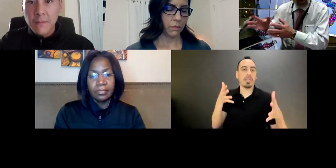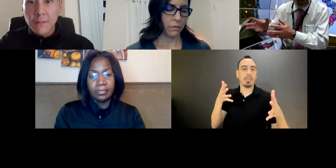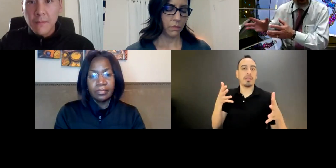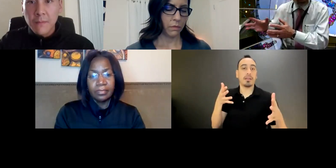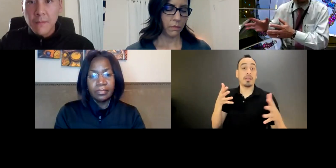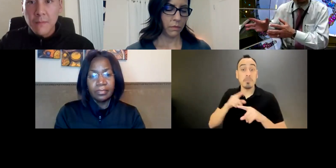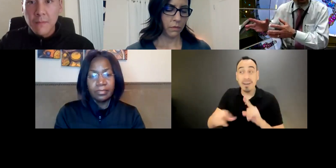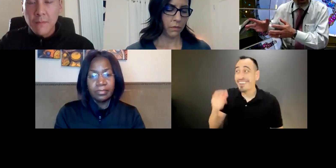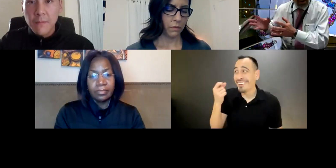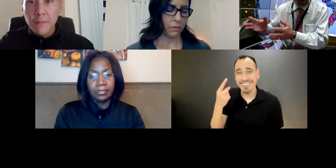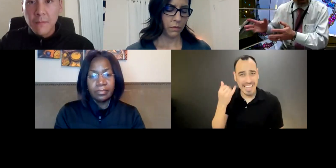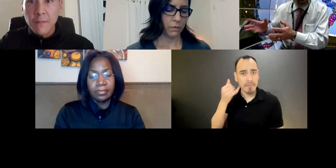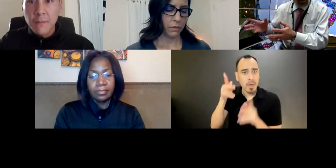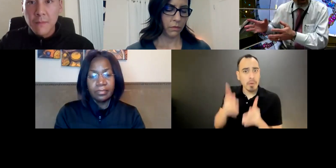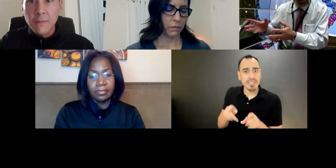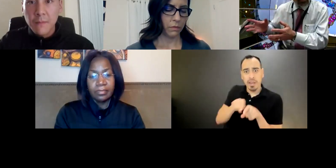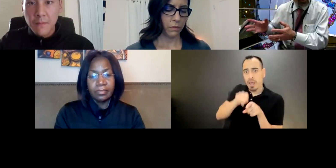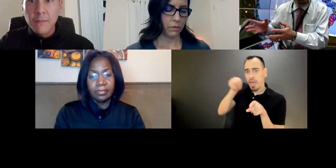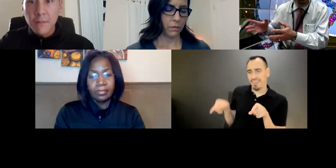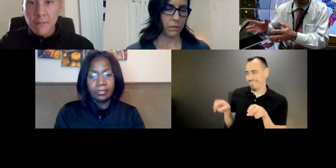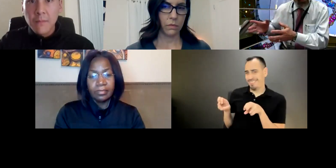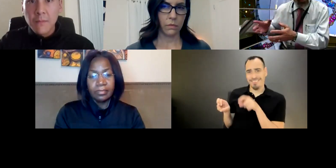sitting right next to you has COVID,